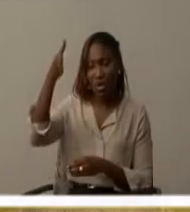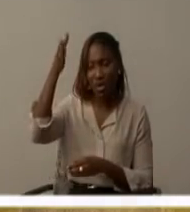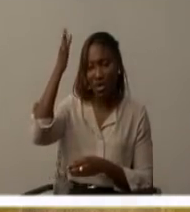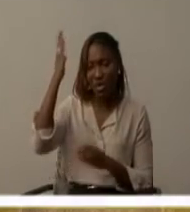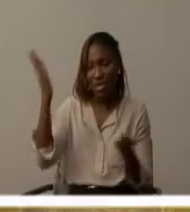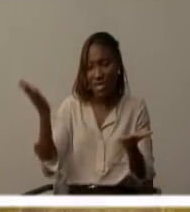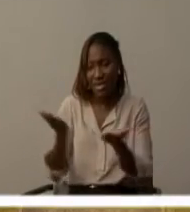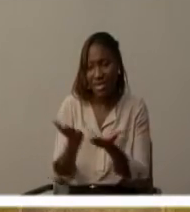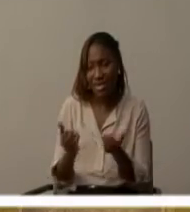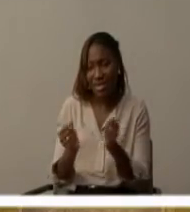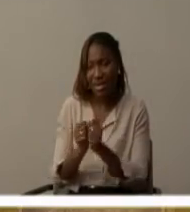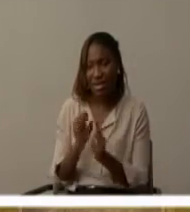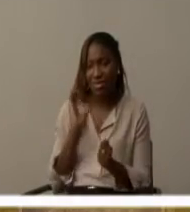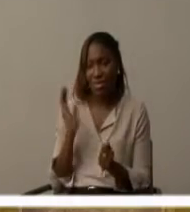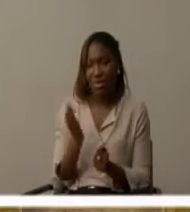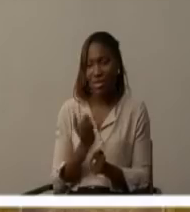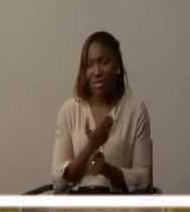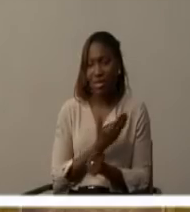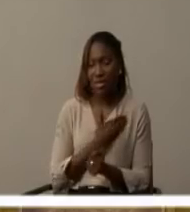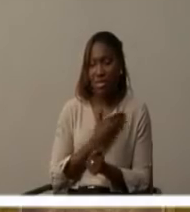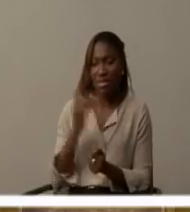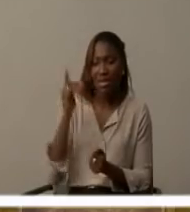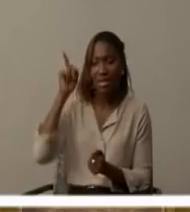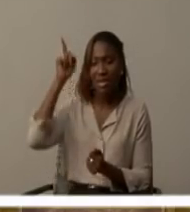He is the resurrection and the life.